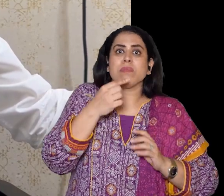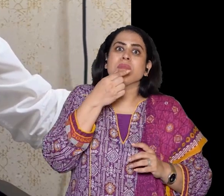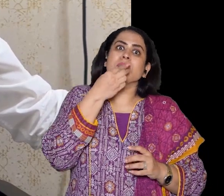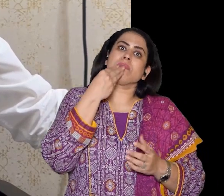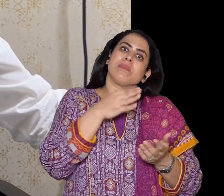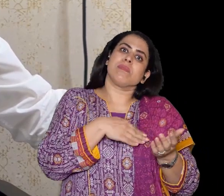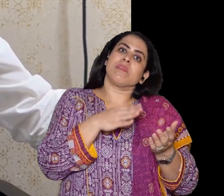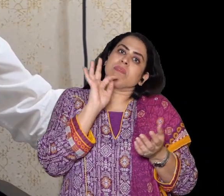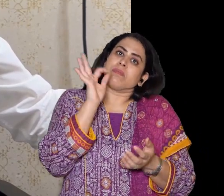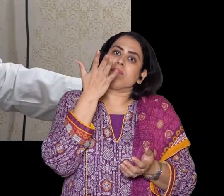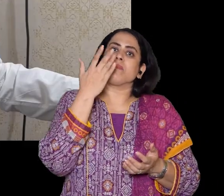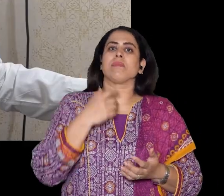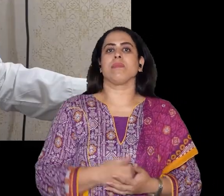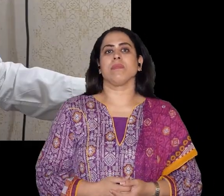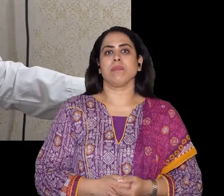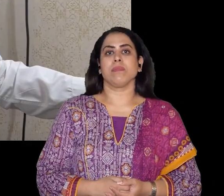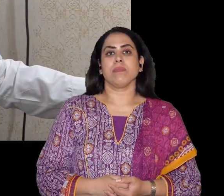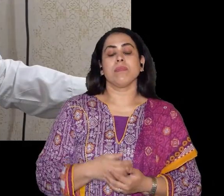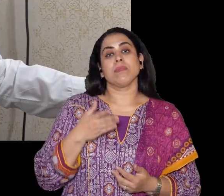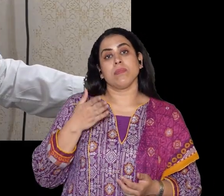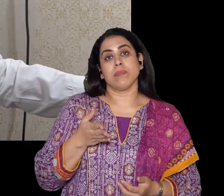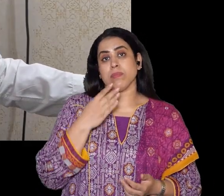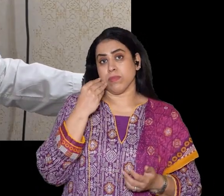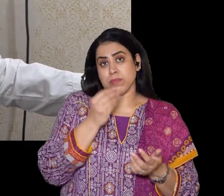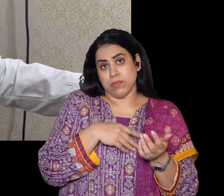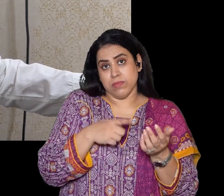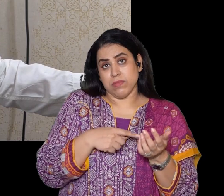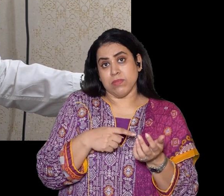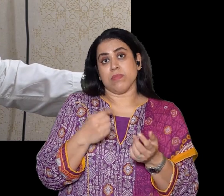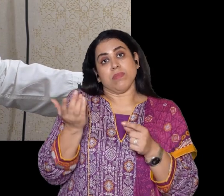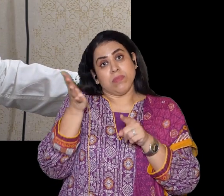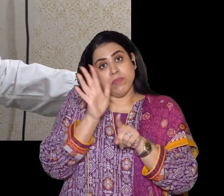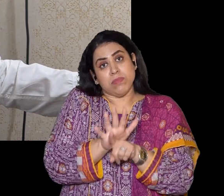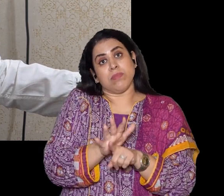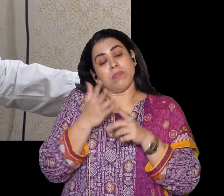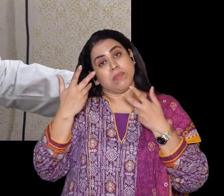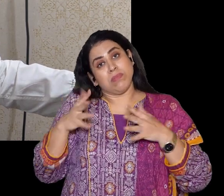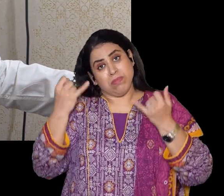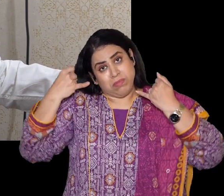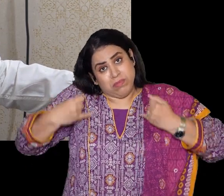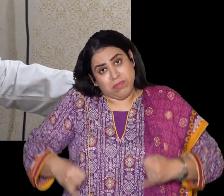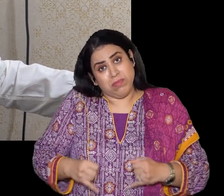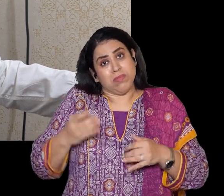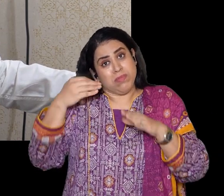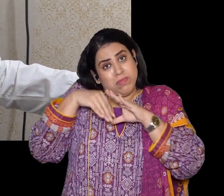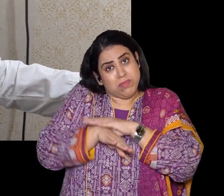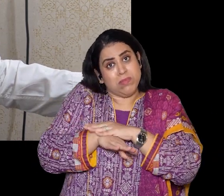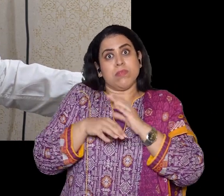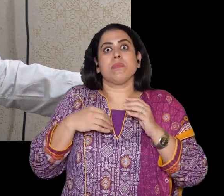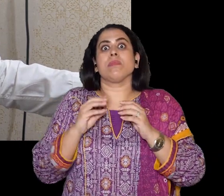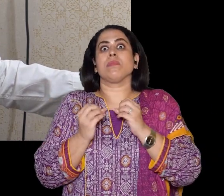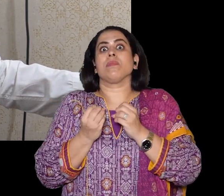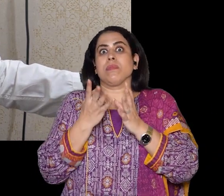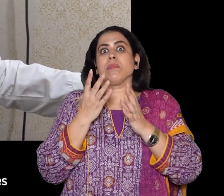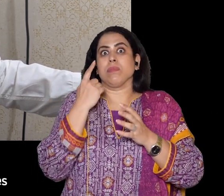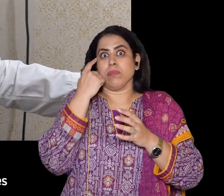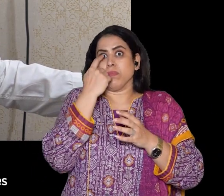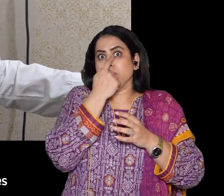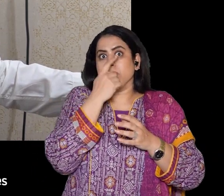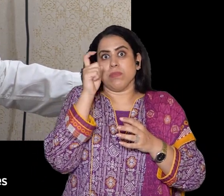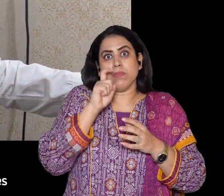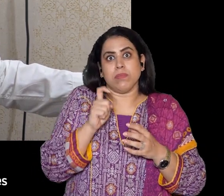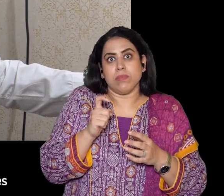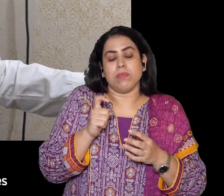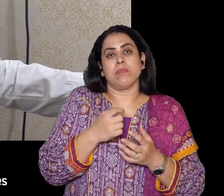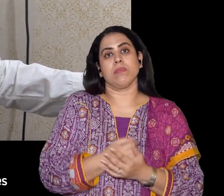to diabetes. Now, diabetes, it can affect any part of the body, but when it comes to the eyes, the part